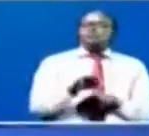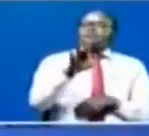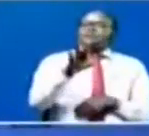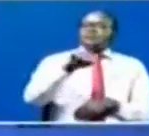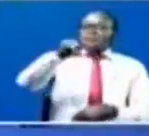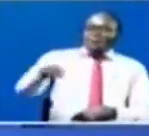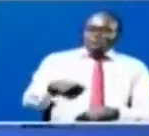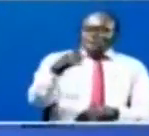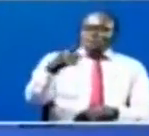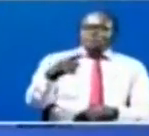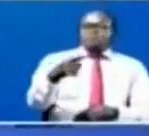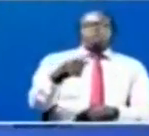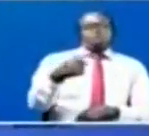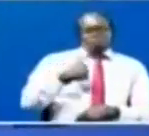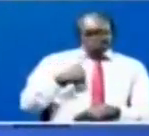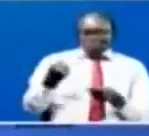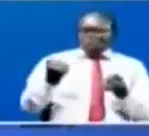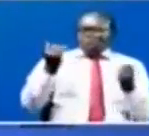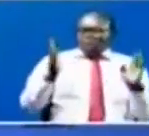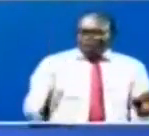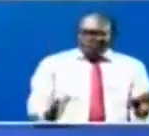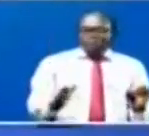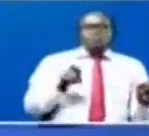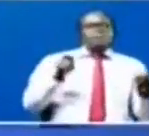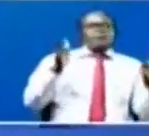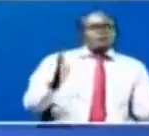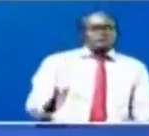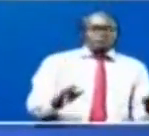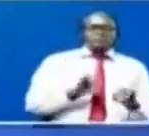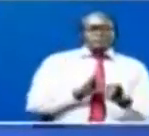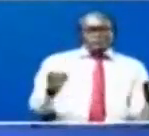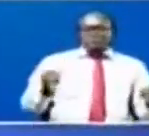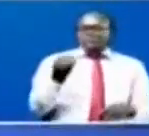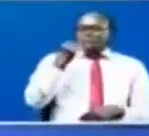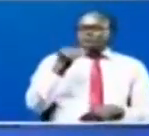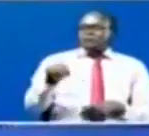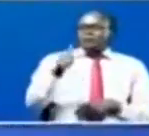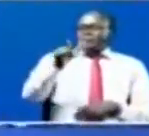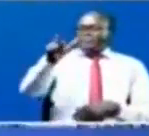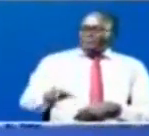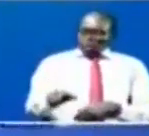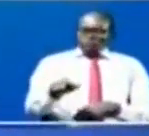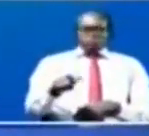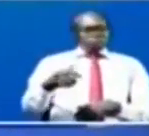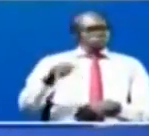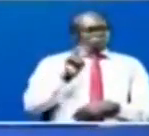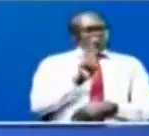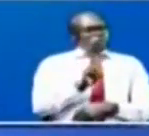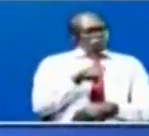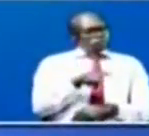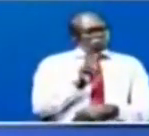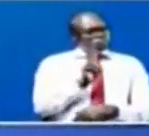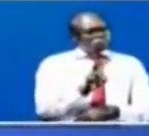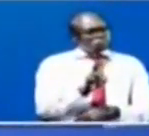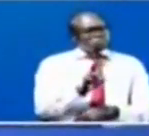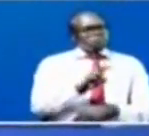we ate, it was my manager, the driver, and I. Yes. So we cleared the table. Then there was another guys on the next table, so they're like staring